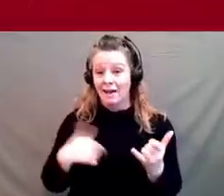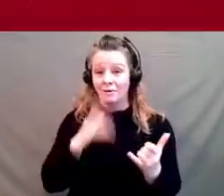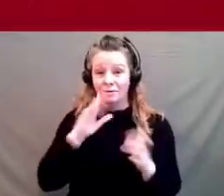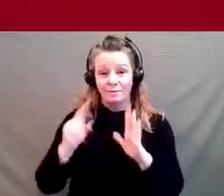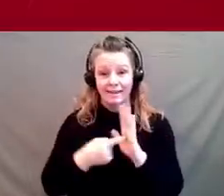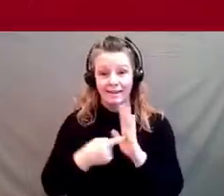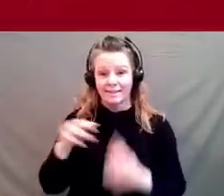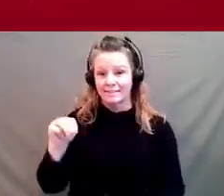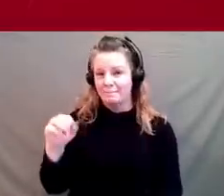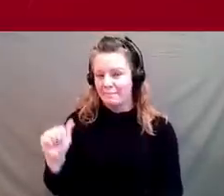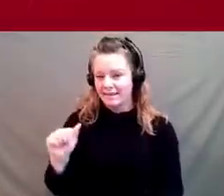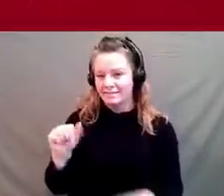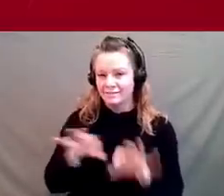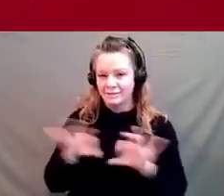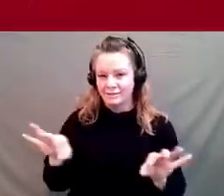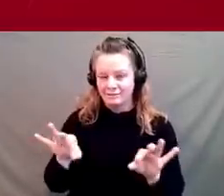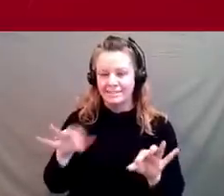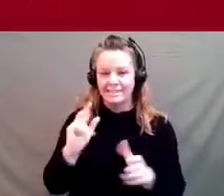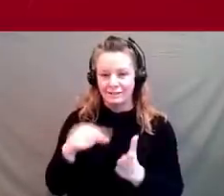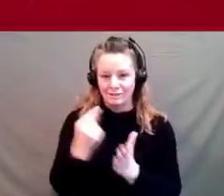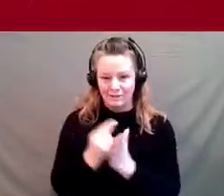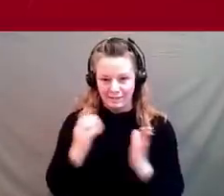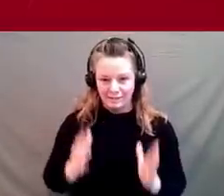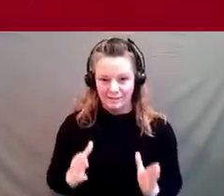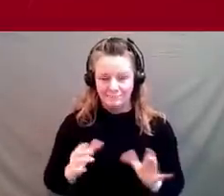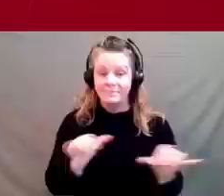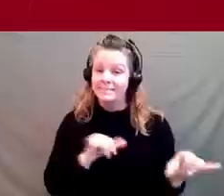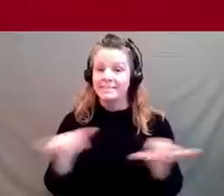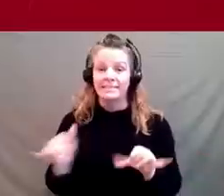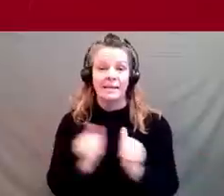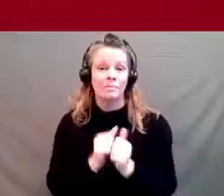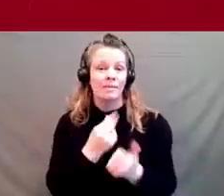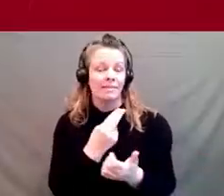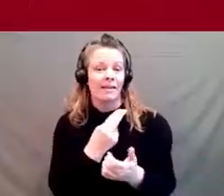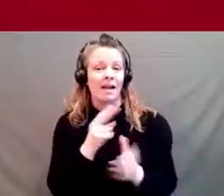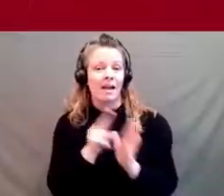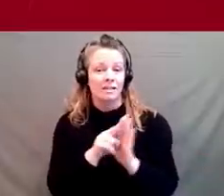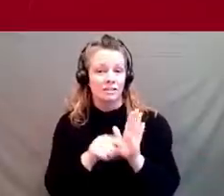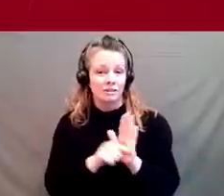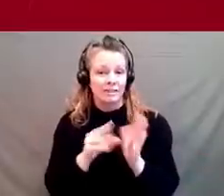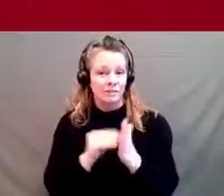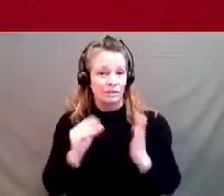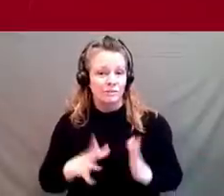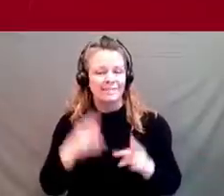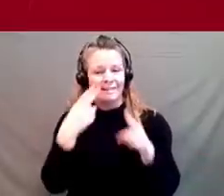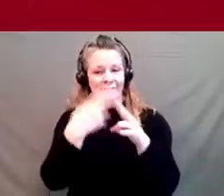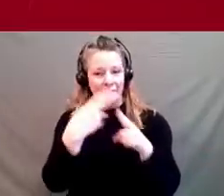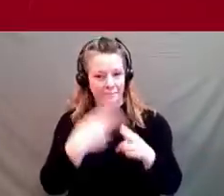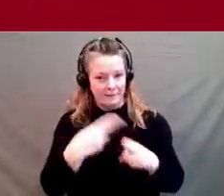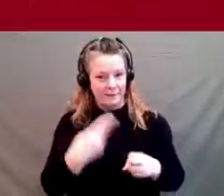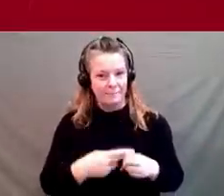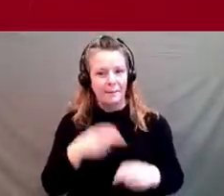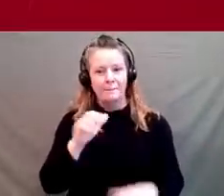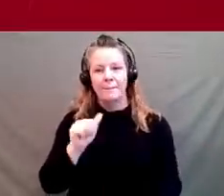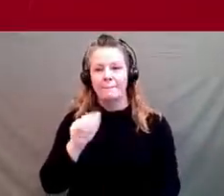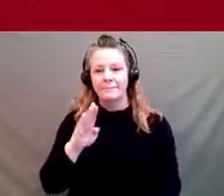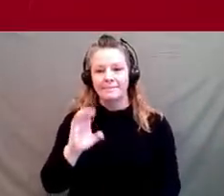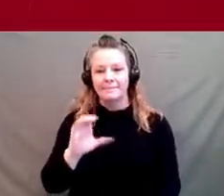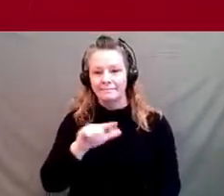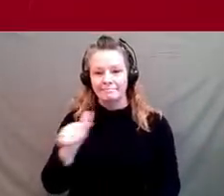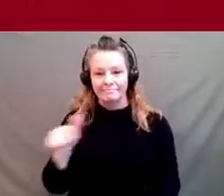master's degree candidates. As with our undergraduate students, names will be read in alphabetical order and by